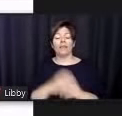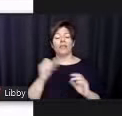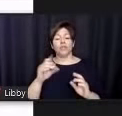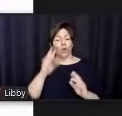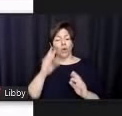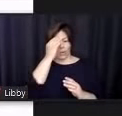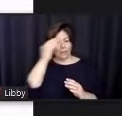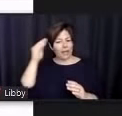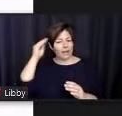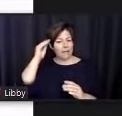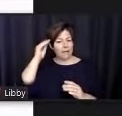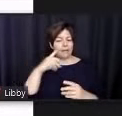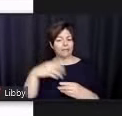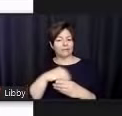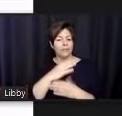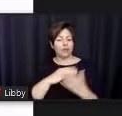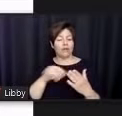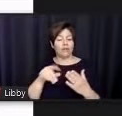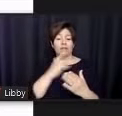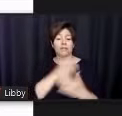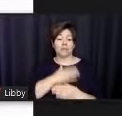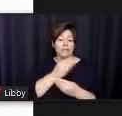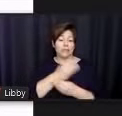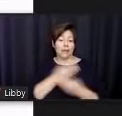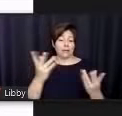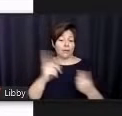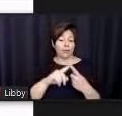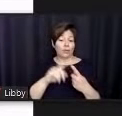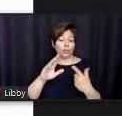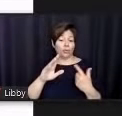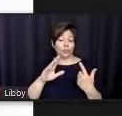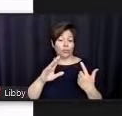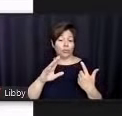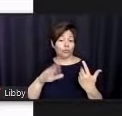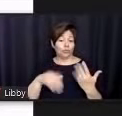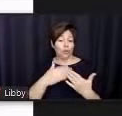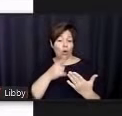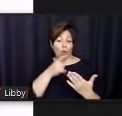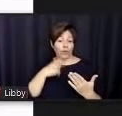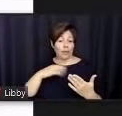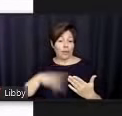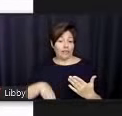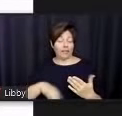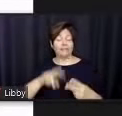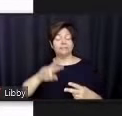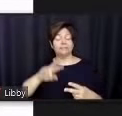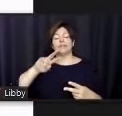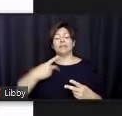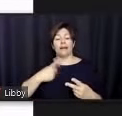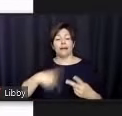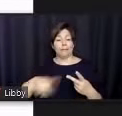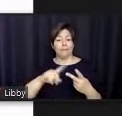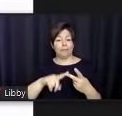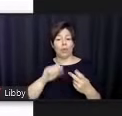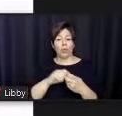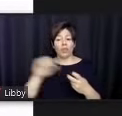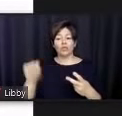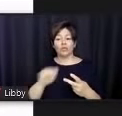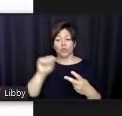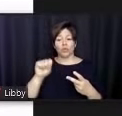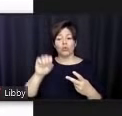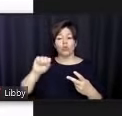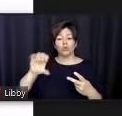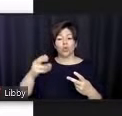that in mind as a part of this. But please pass this out to whomever might benefit from it. The second thing we have in the Schoology website is an article